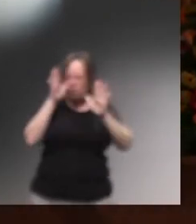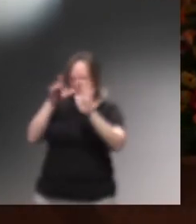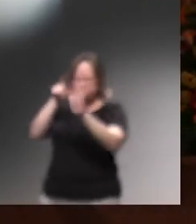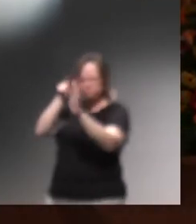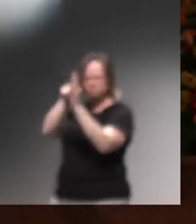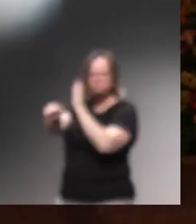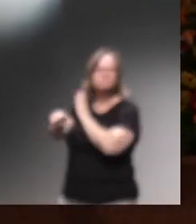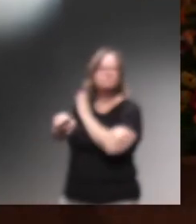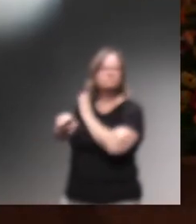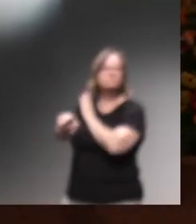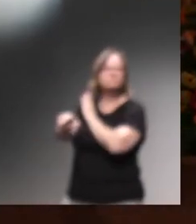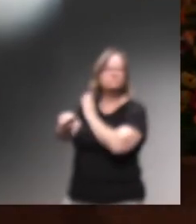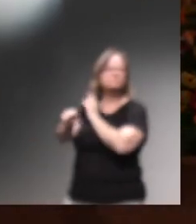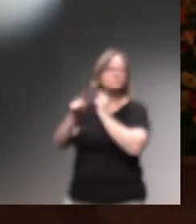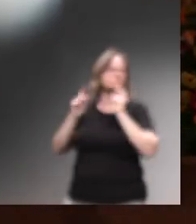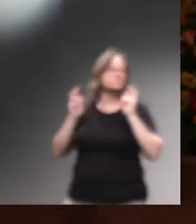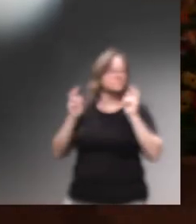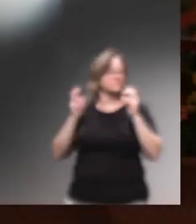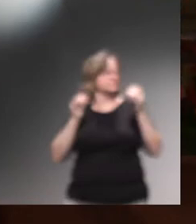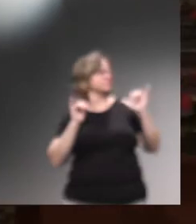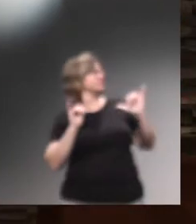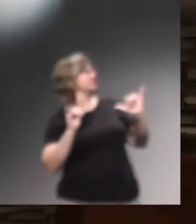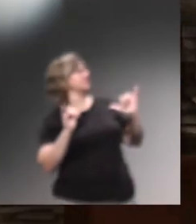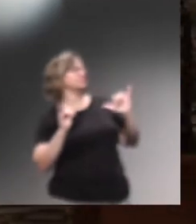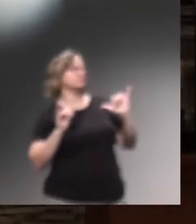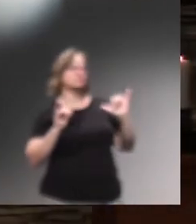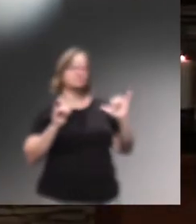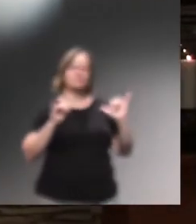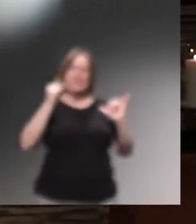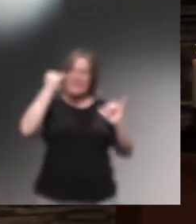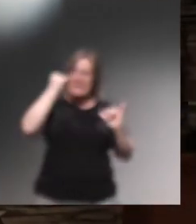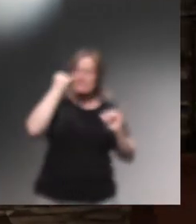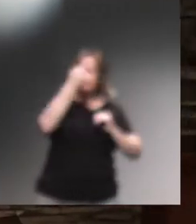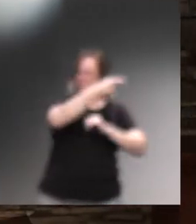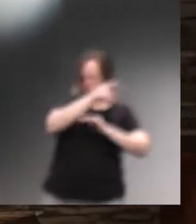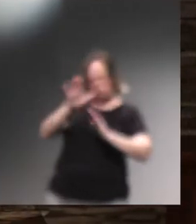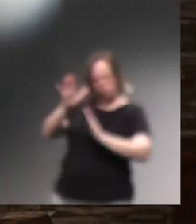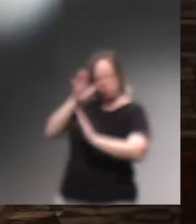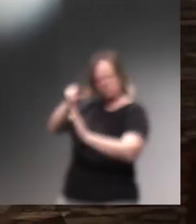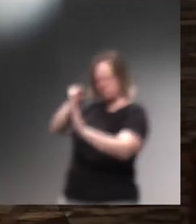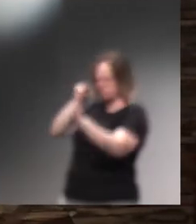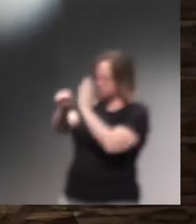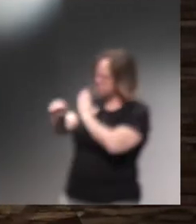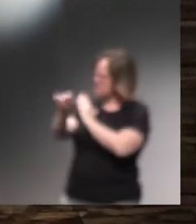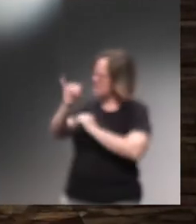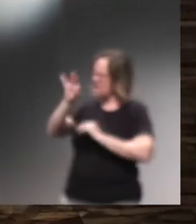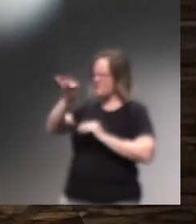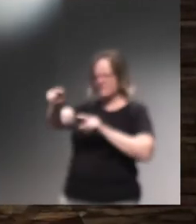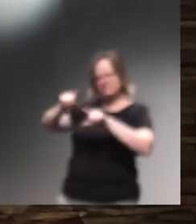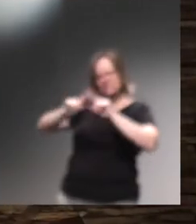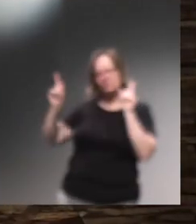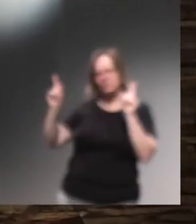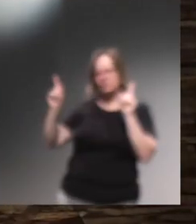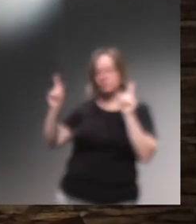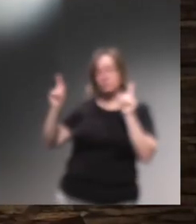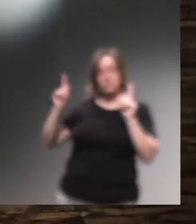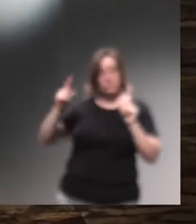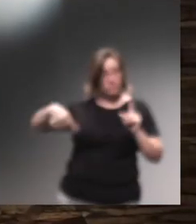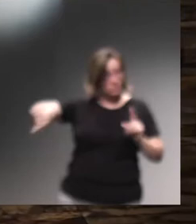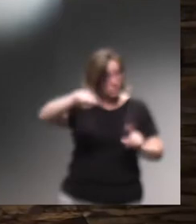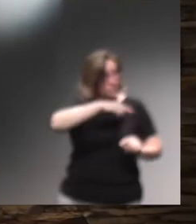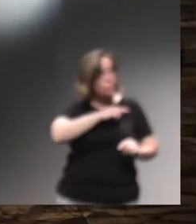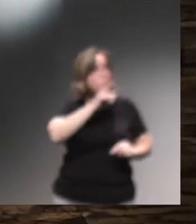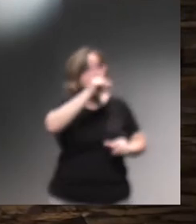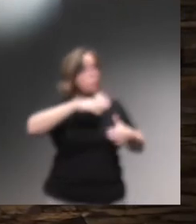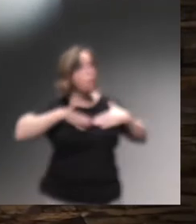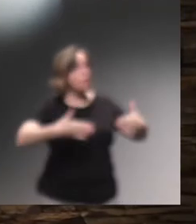And how willing are we to really stand for what it is that we believe?